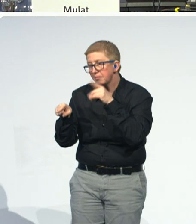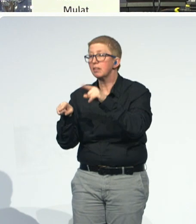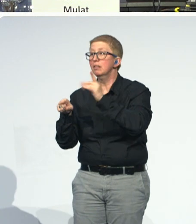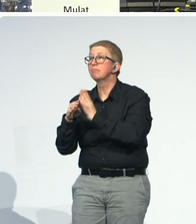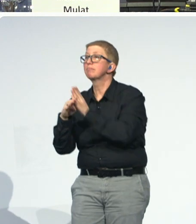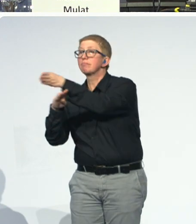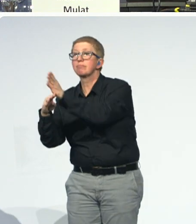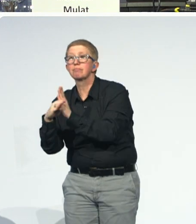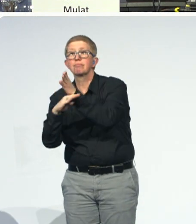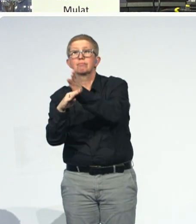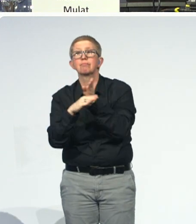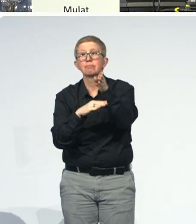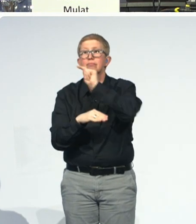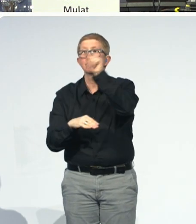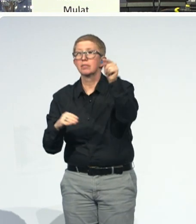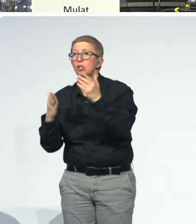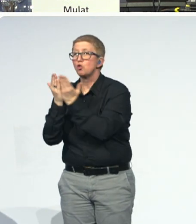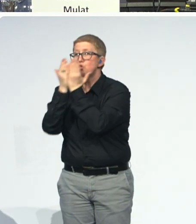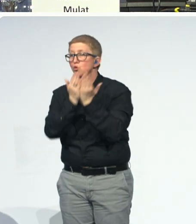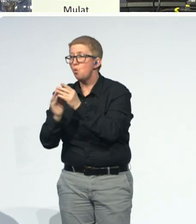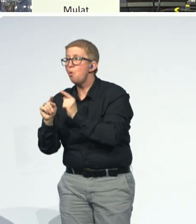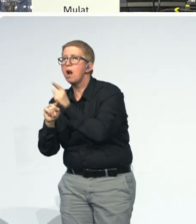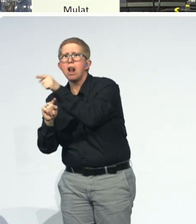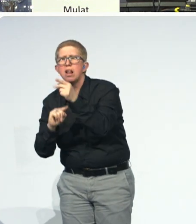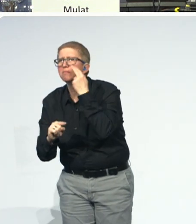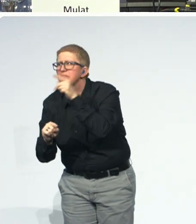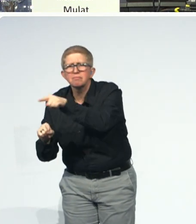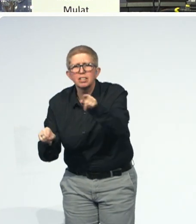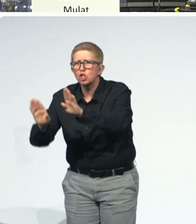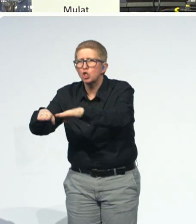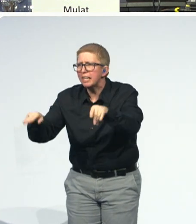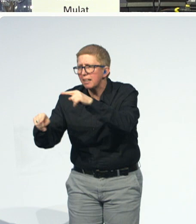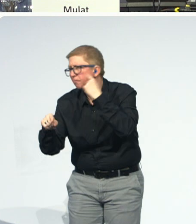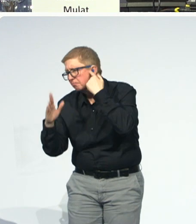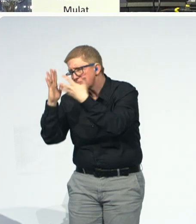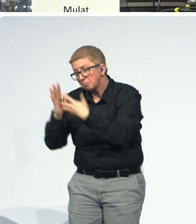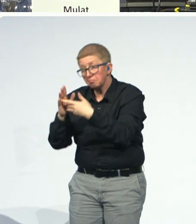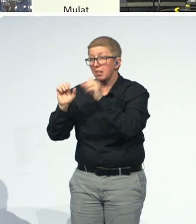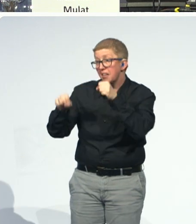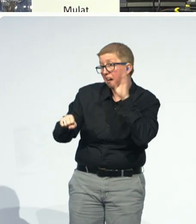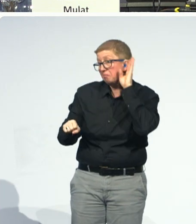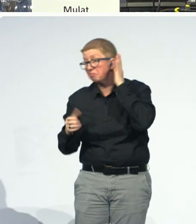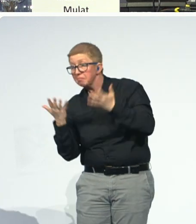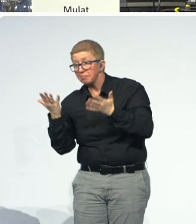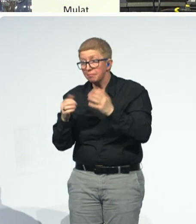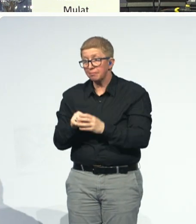could actually benefit from it. And we have tried to get used